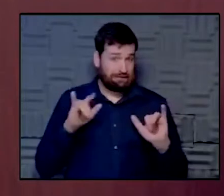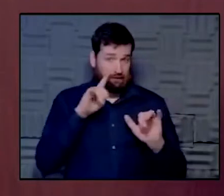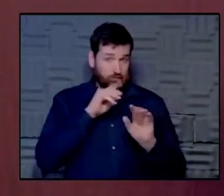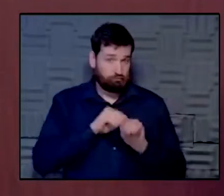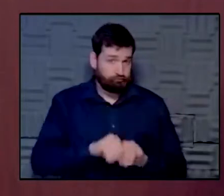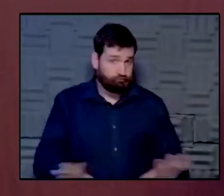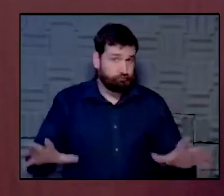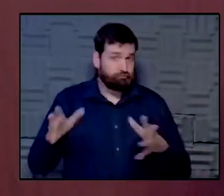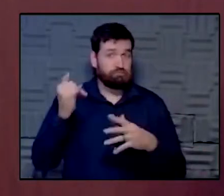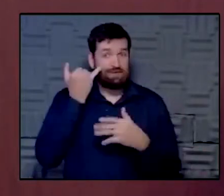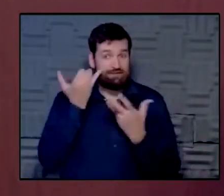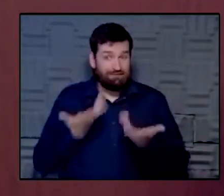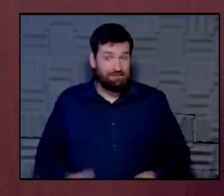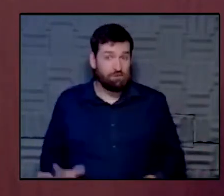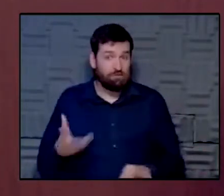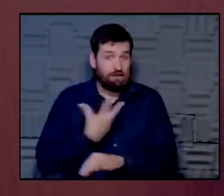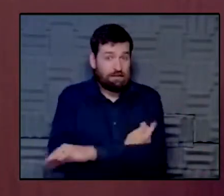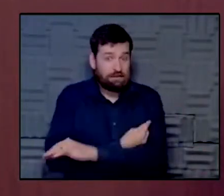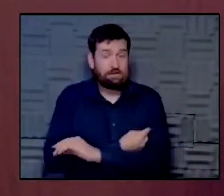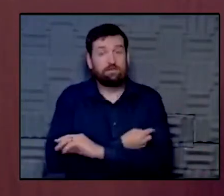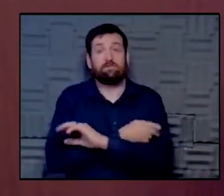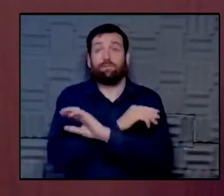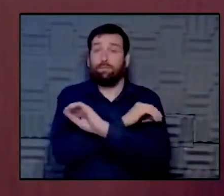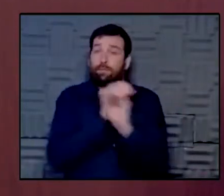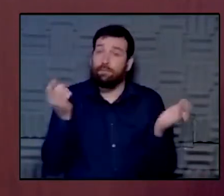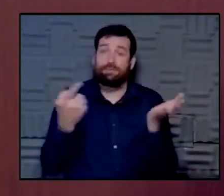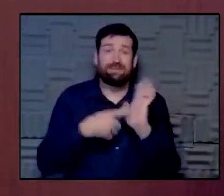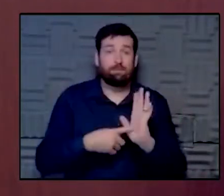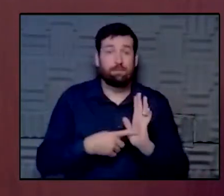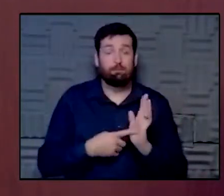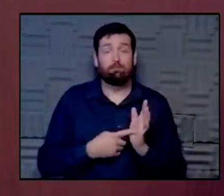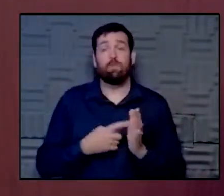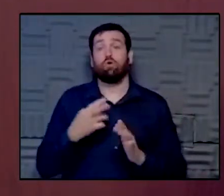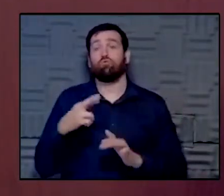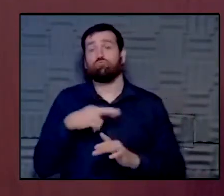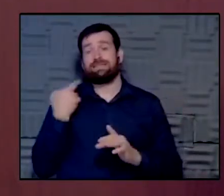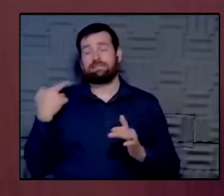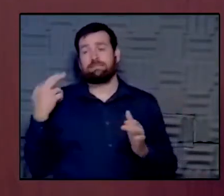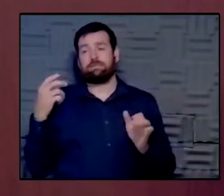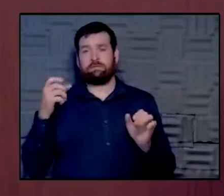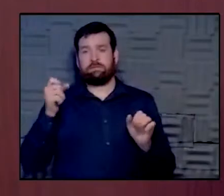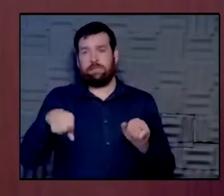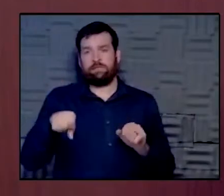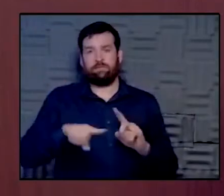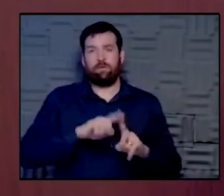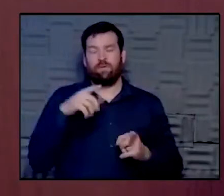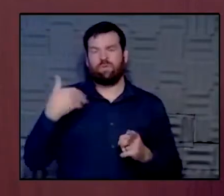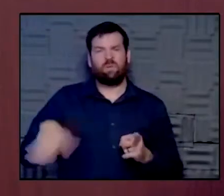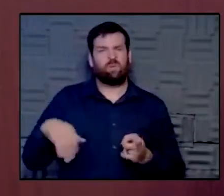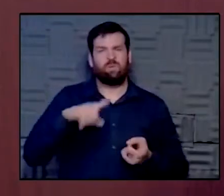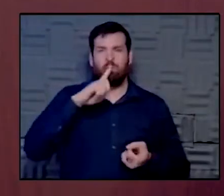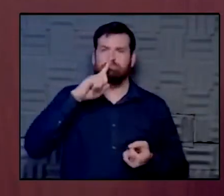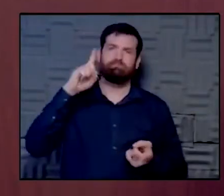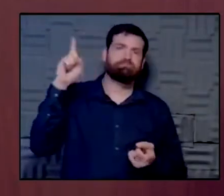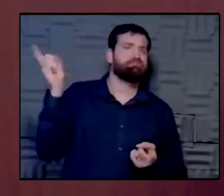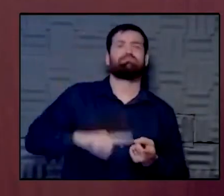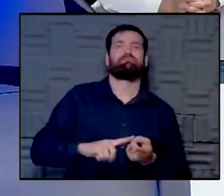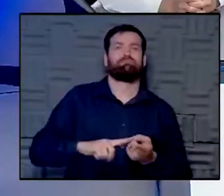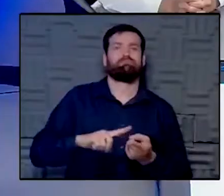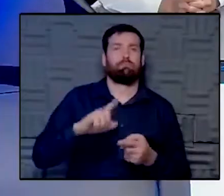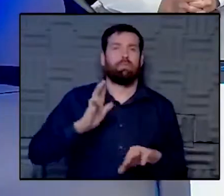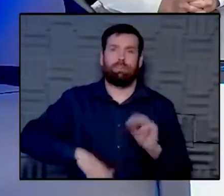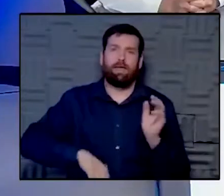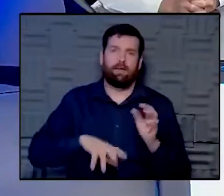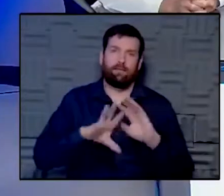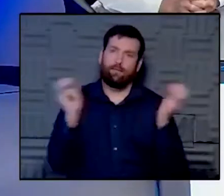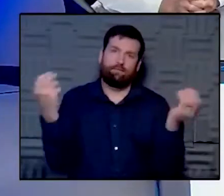Yeah. disease if you have been vaccinated and you're asymptomatic? I think the risk is there, but it's significantly lower than if you were unvaccinated. Yeah, I mean,